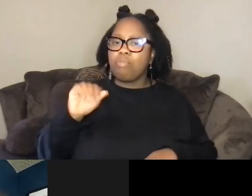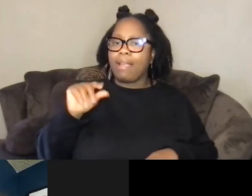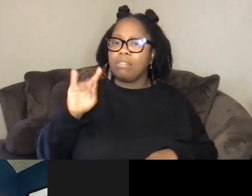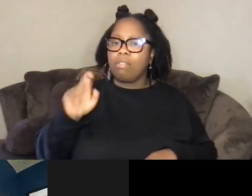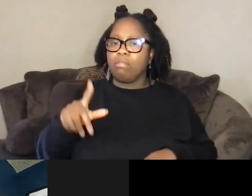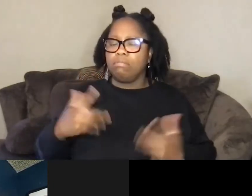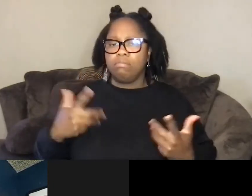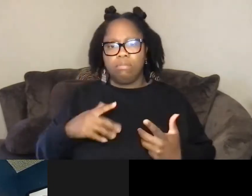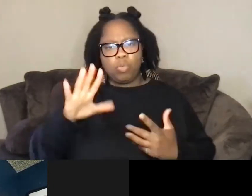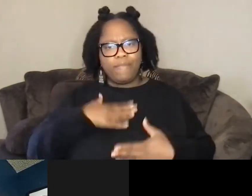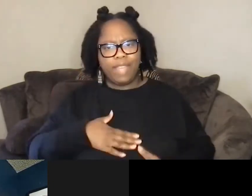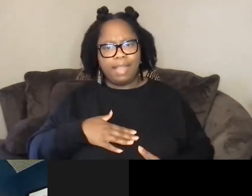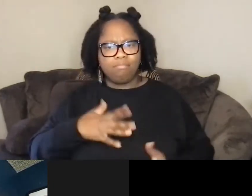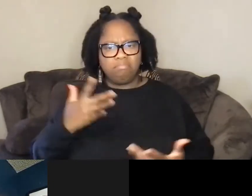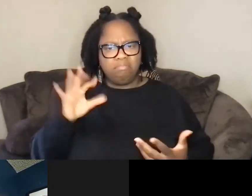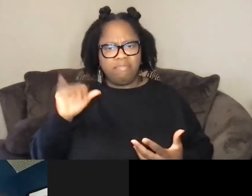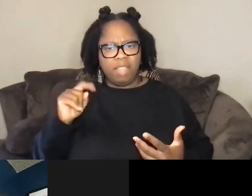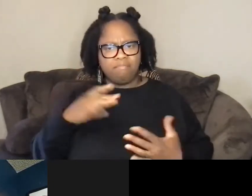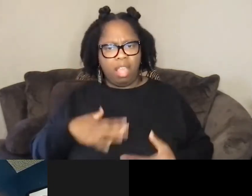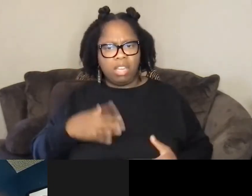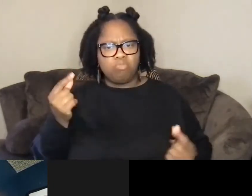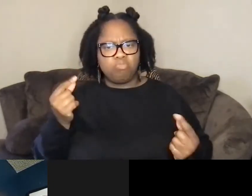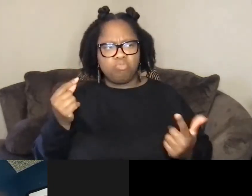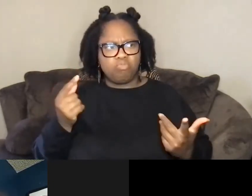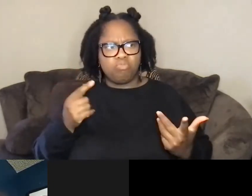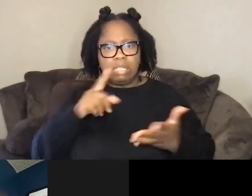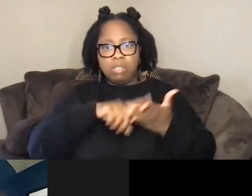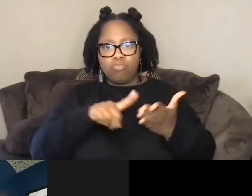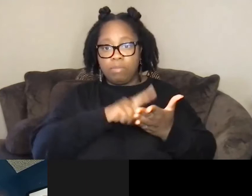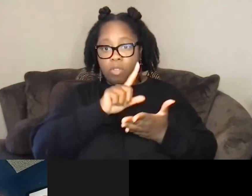go? Does discrimination law help with any of those things?